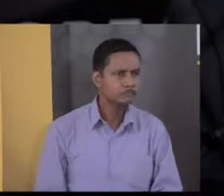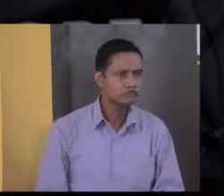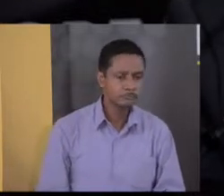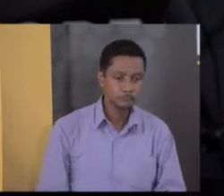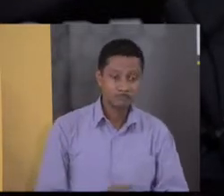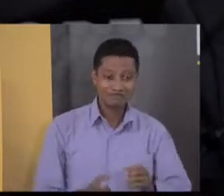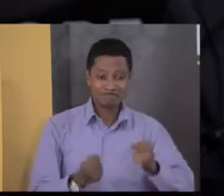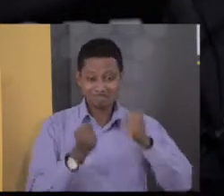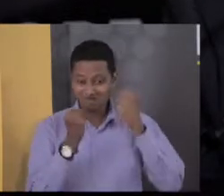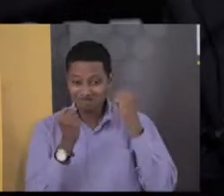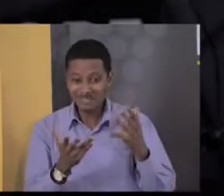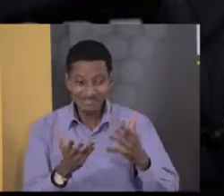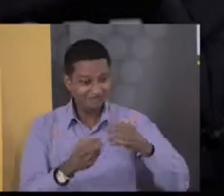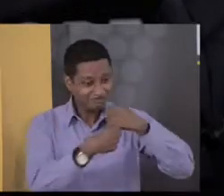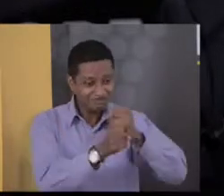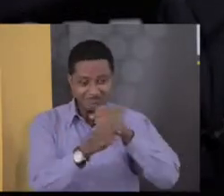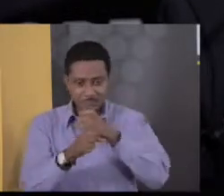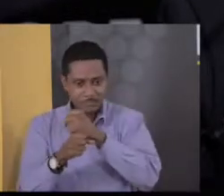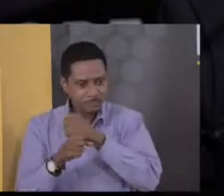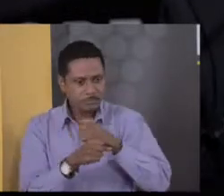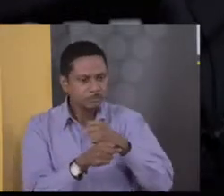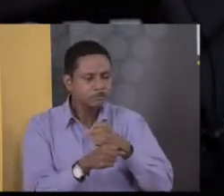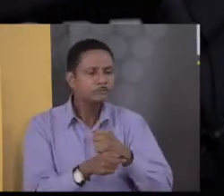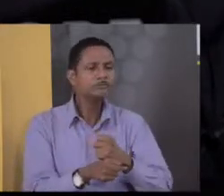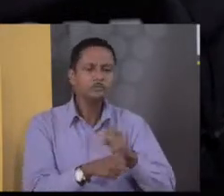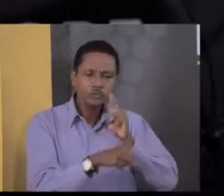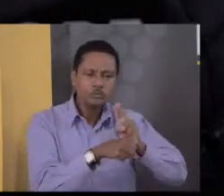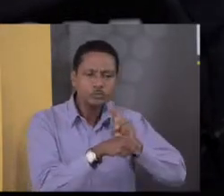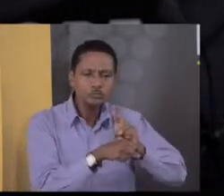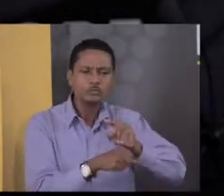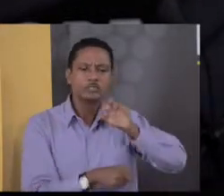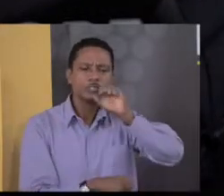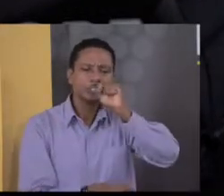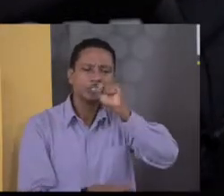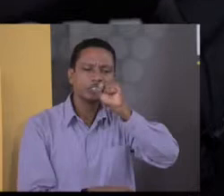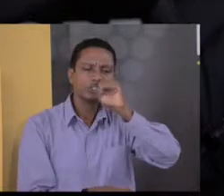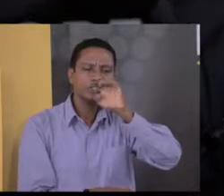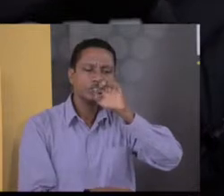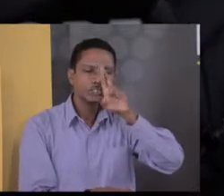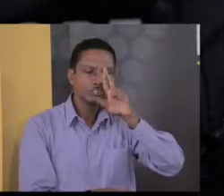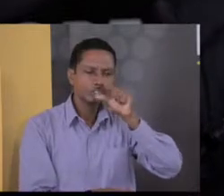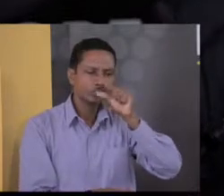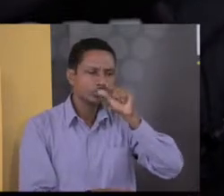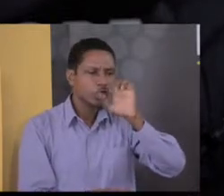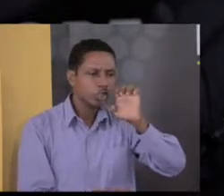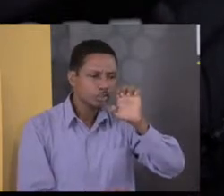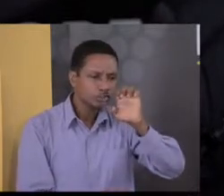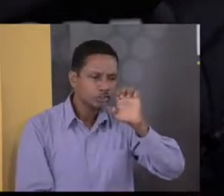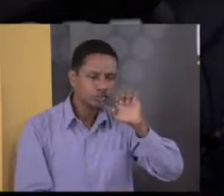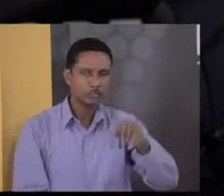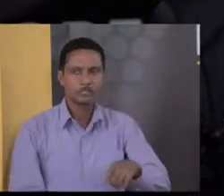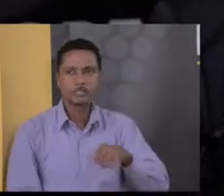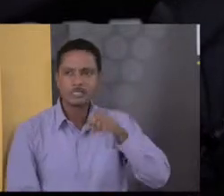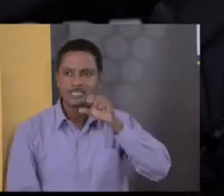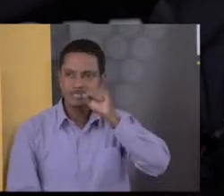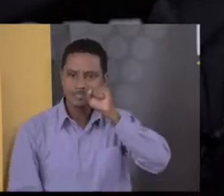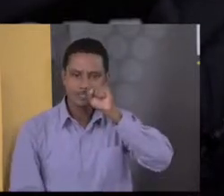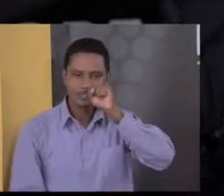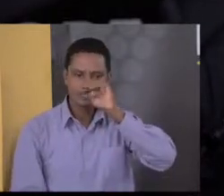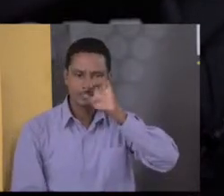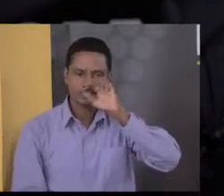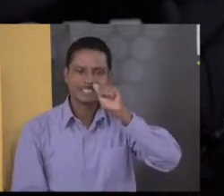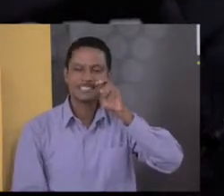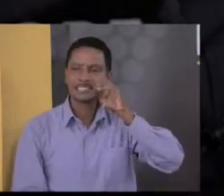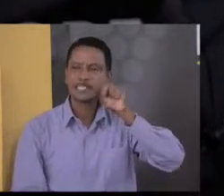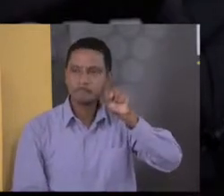quality thing, because mass production uses serged seams, and everybody does that. So